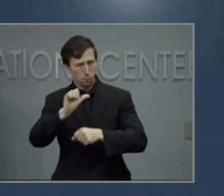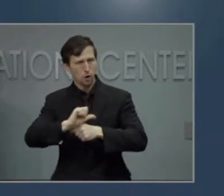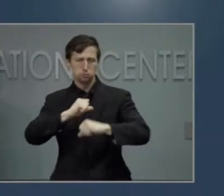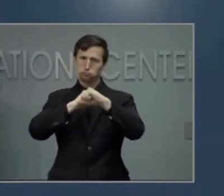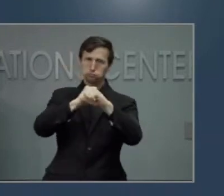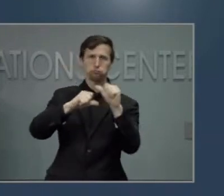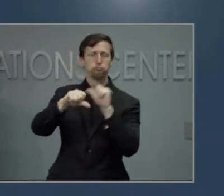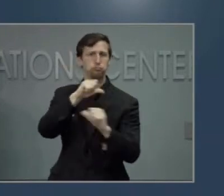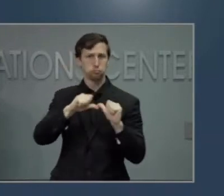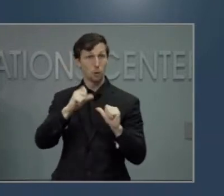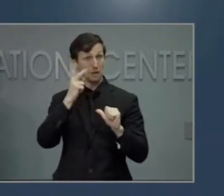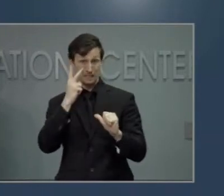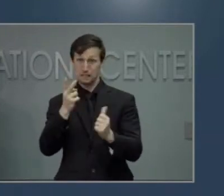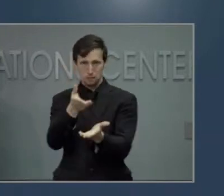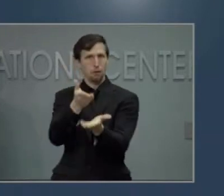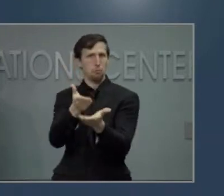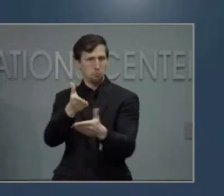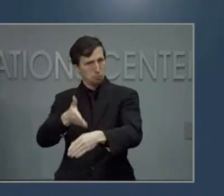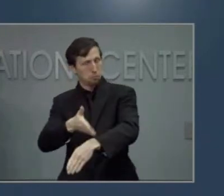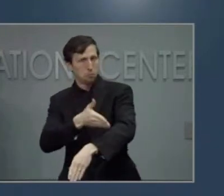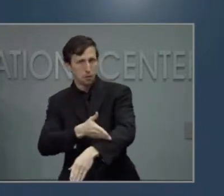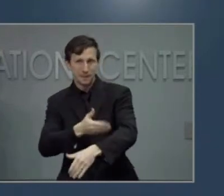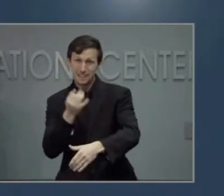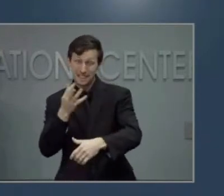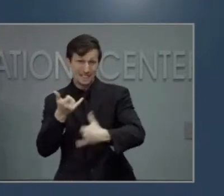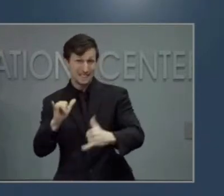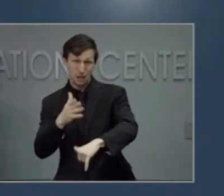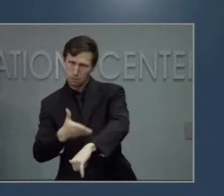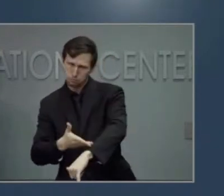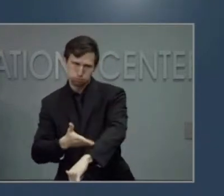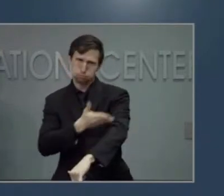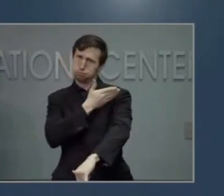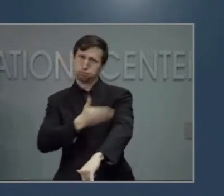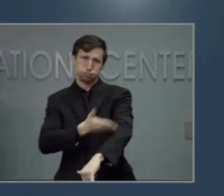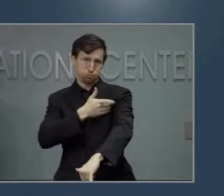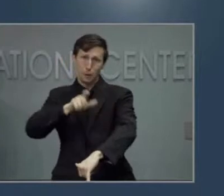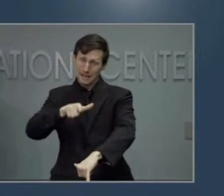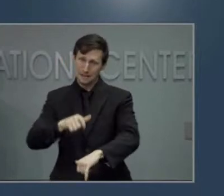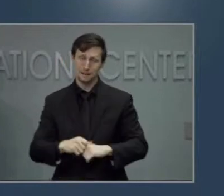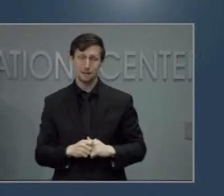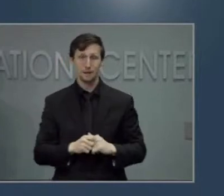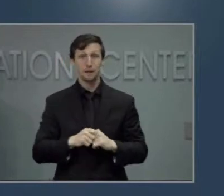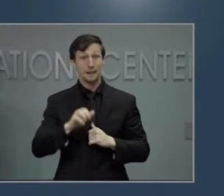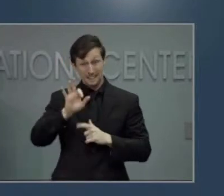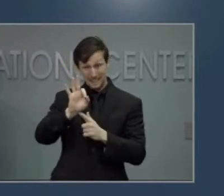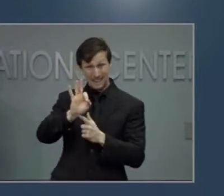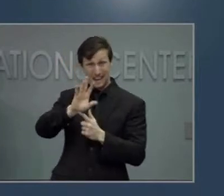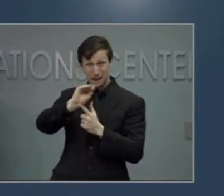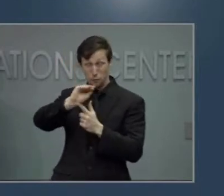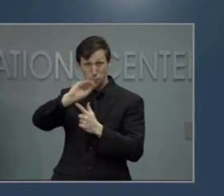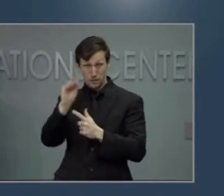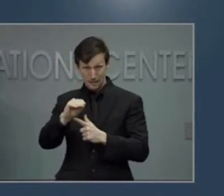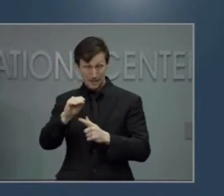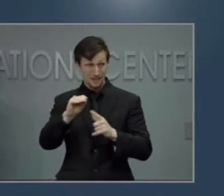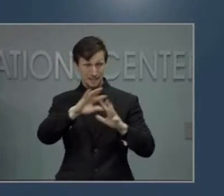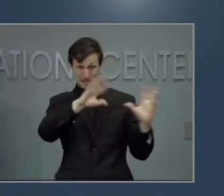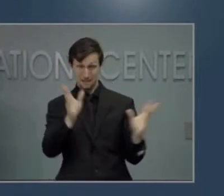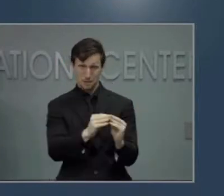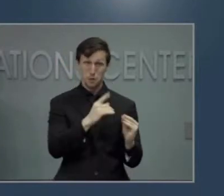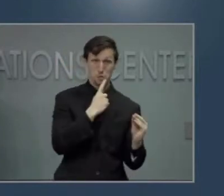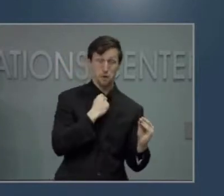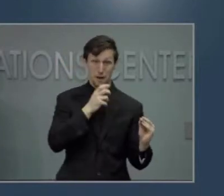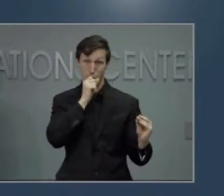is still a lot of work ahead of us. 94% of North Carolinian counties still remain red or orange